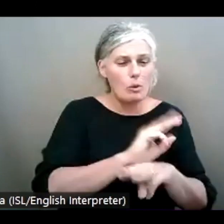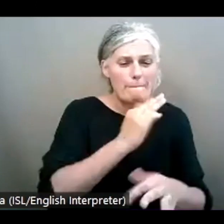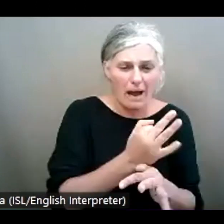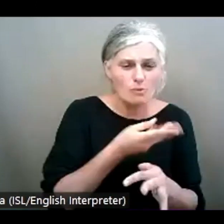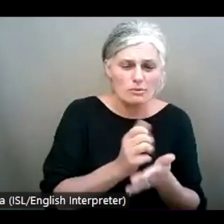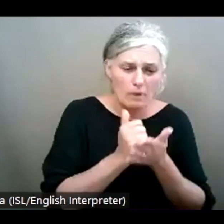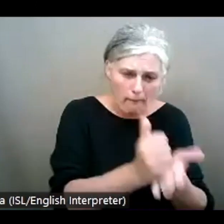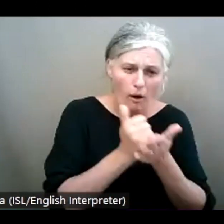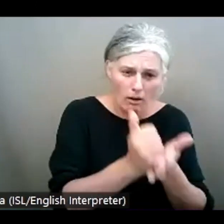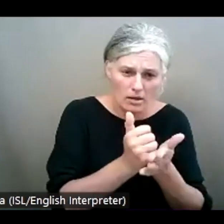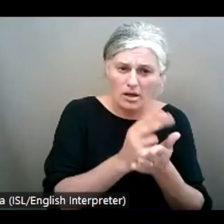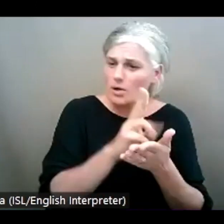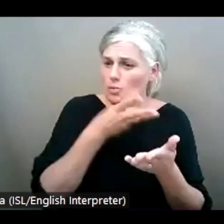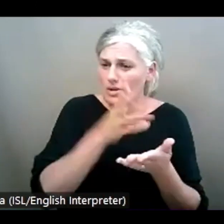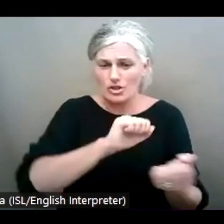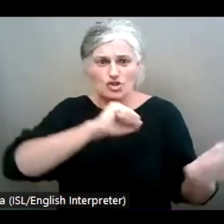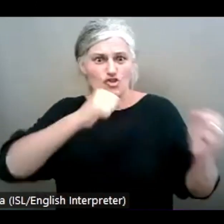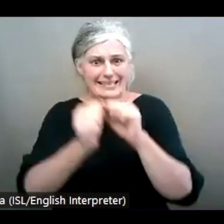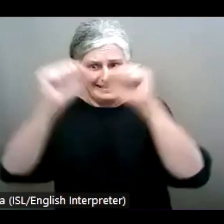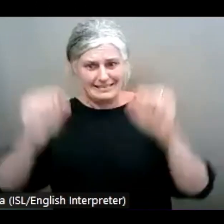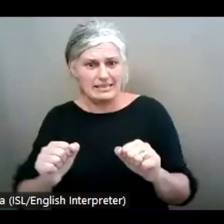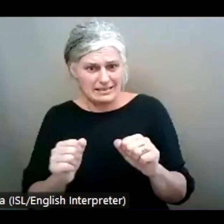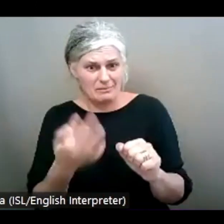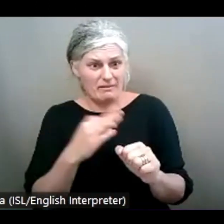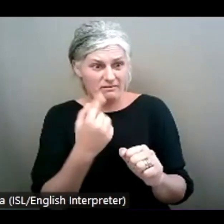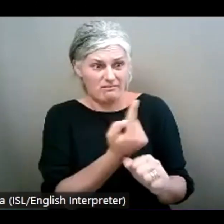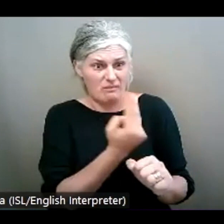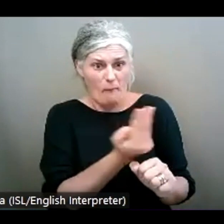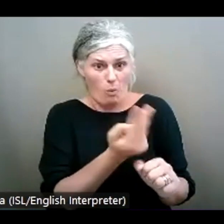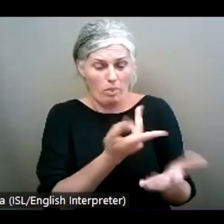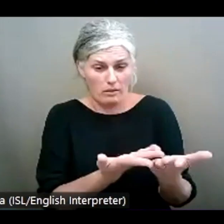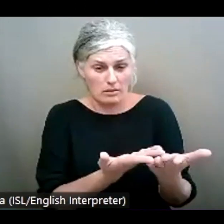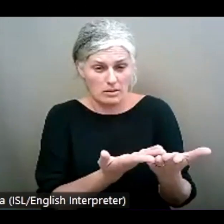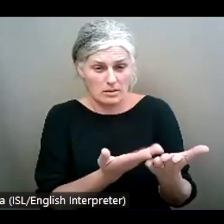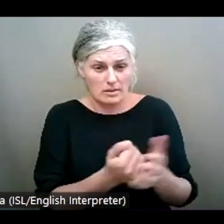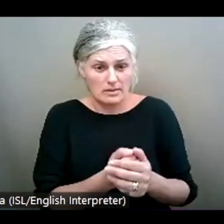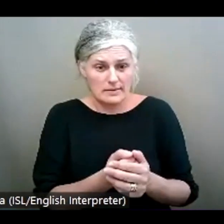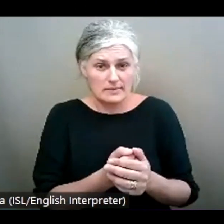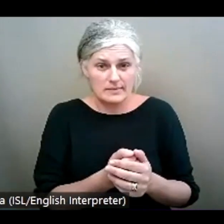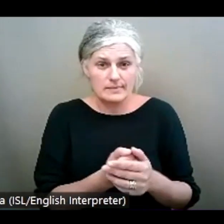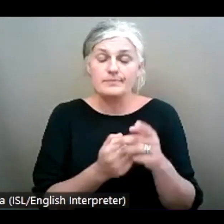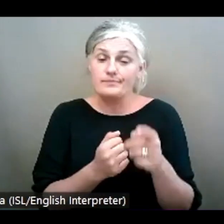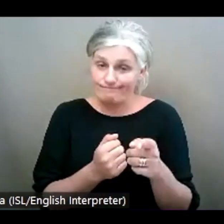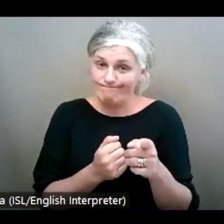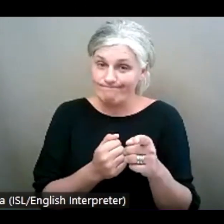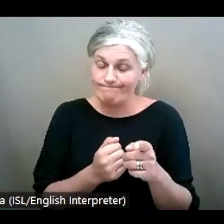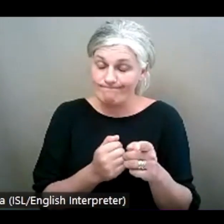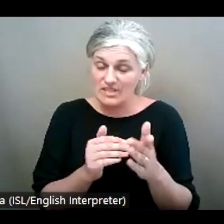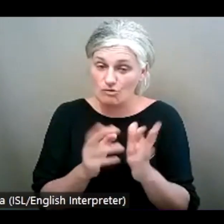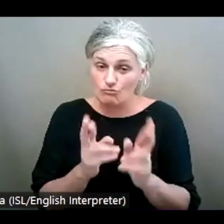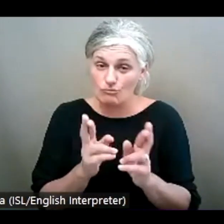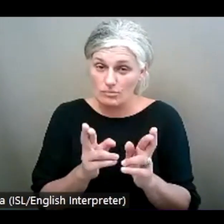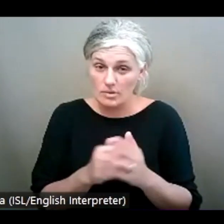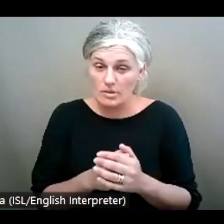the systems overnight, you know, and it's not up to them either. And we are we're currently